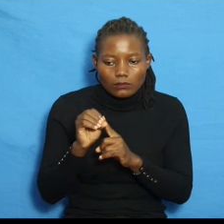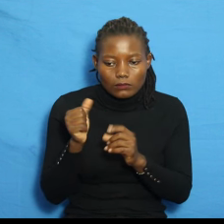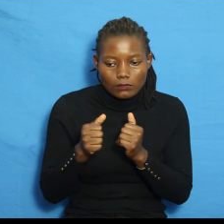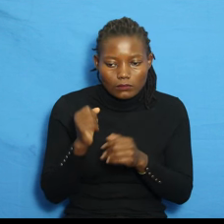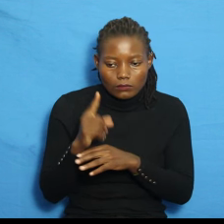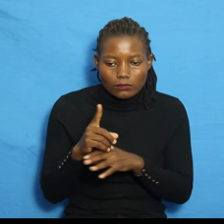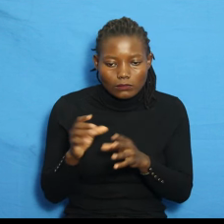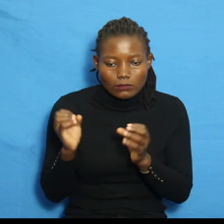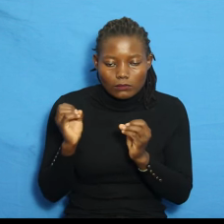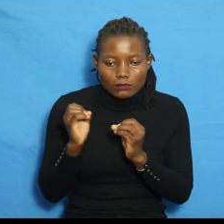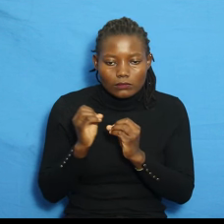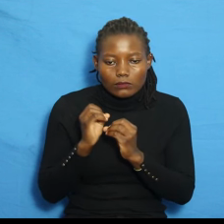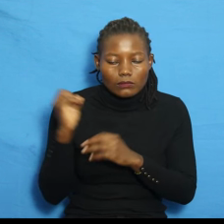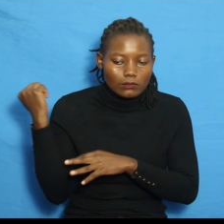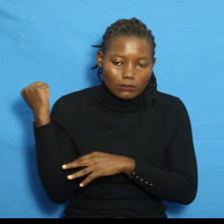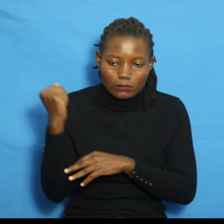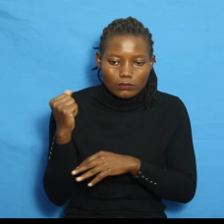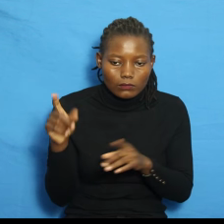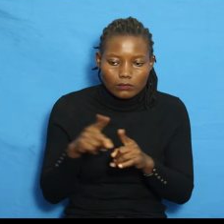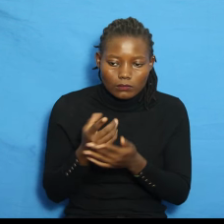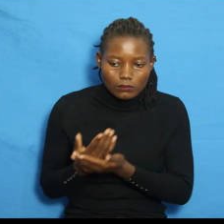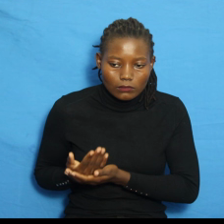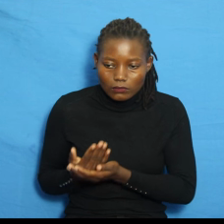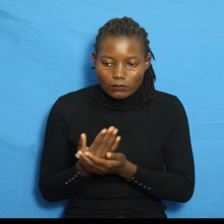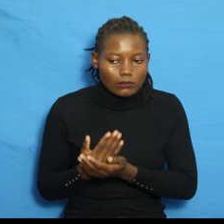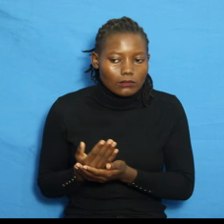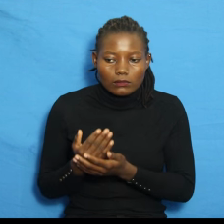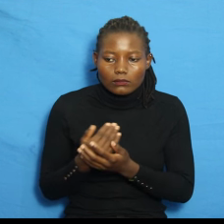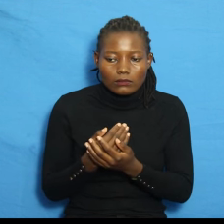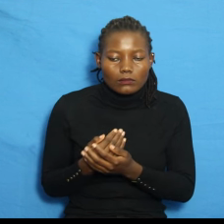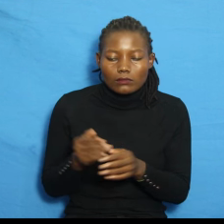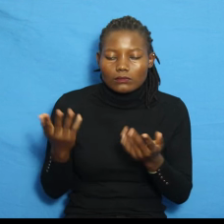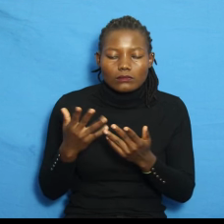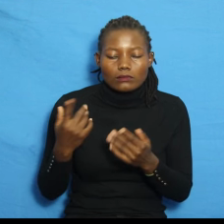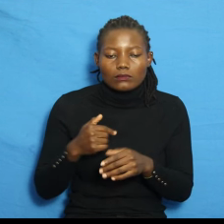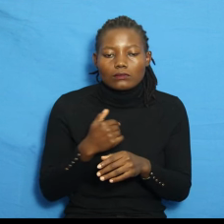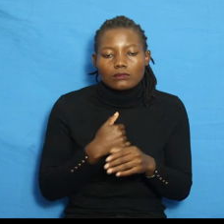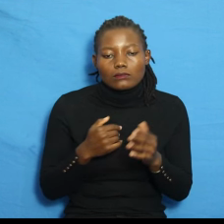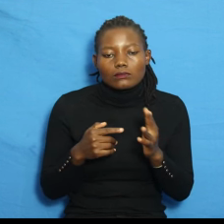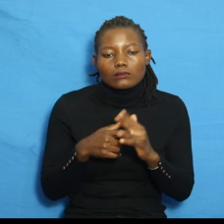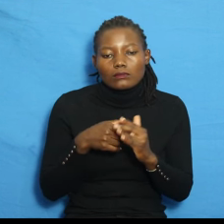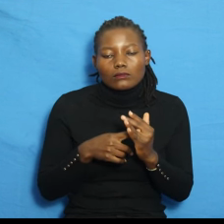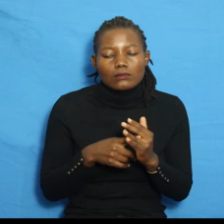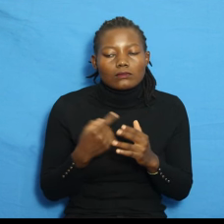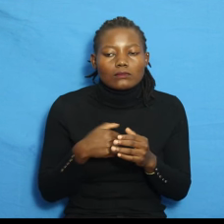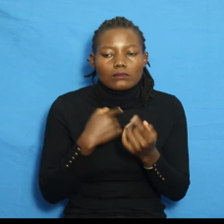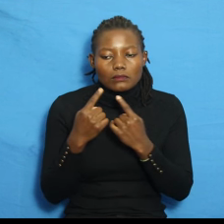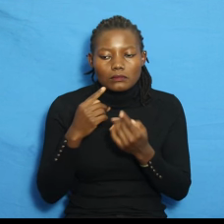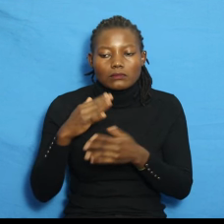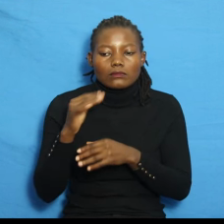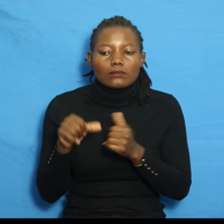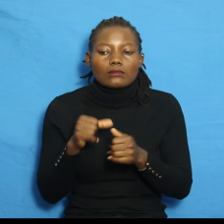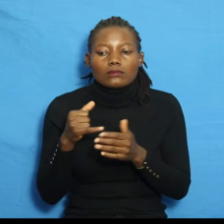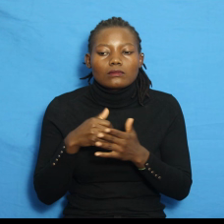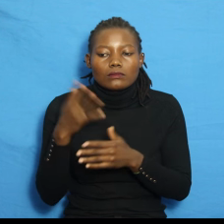object that is supposed to be thrown. Even in rugby, where we have scrum machines, then we talk a lot about